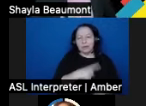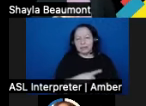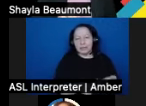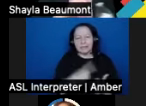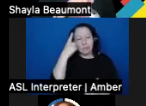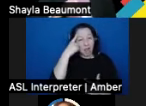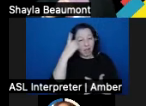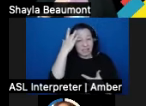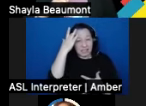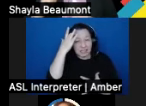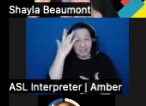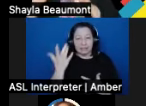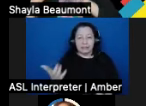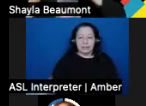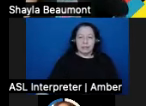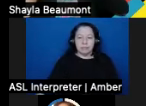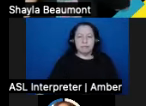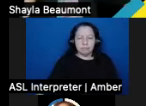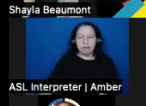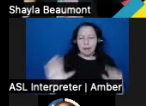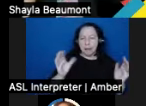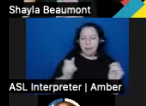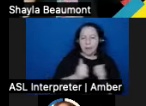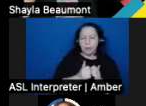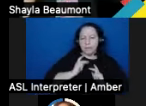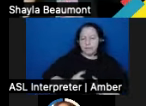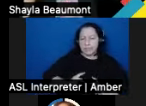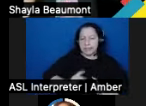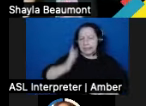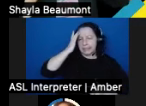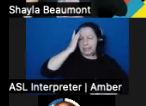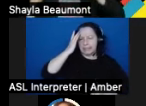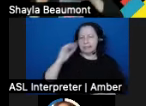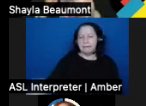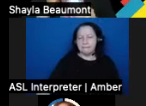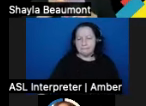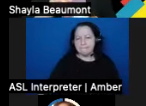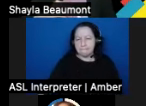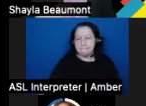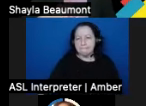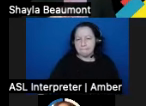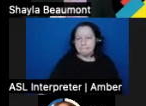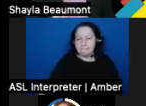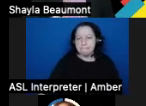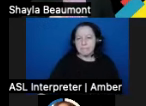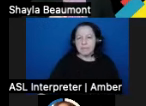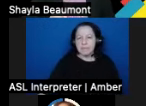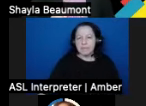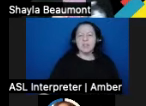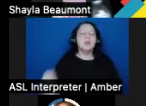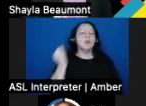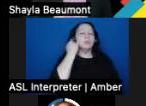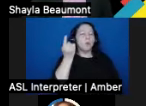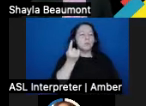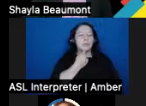illness in comparison to physical illness. If someone is saying, my arm hurts or my